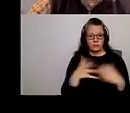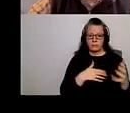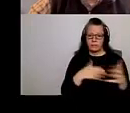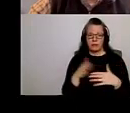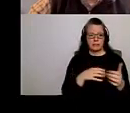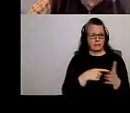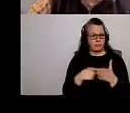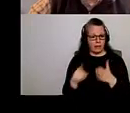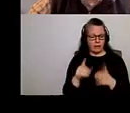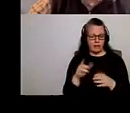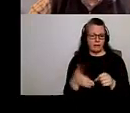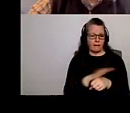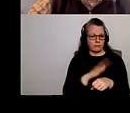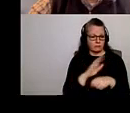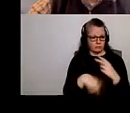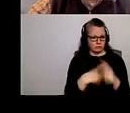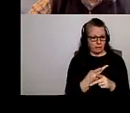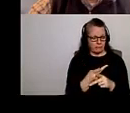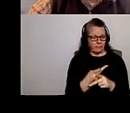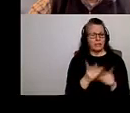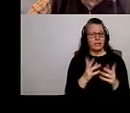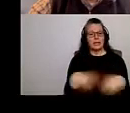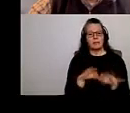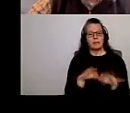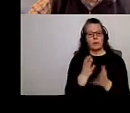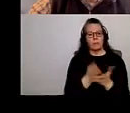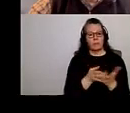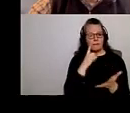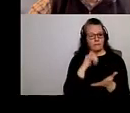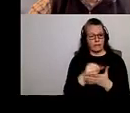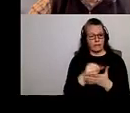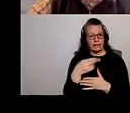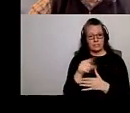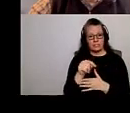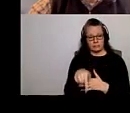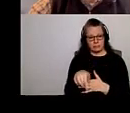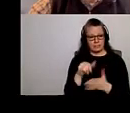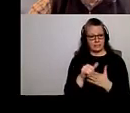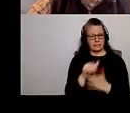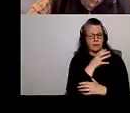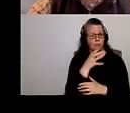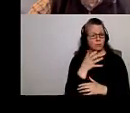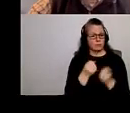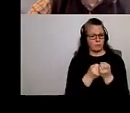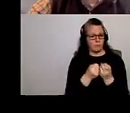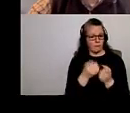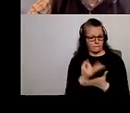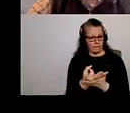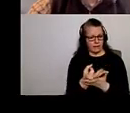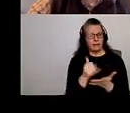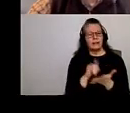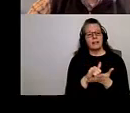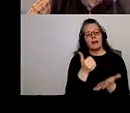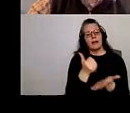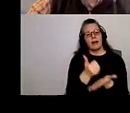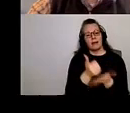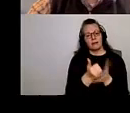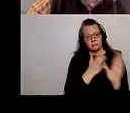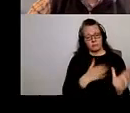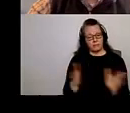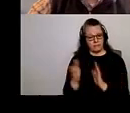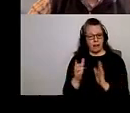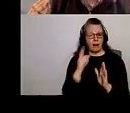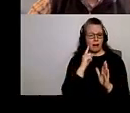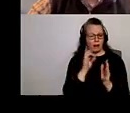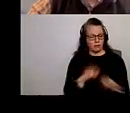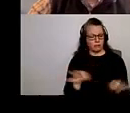type. And a critical component of that HTP is its Rural Support Fund, which helps prepare our critical access and other rural hospitals